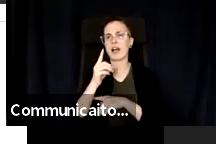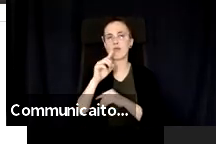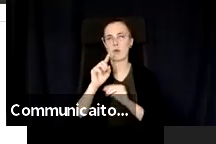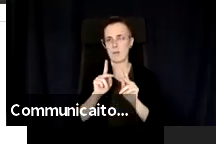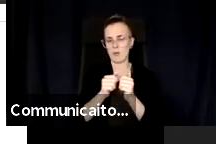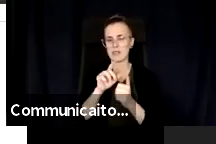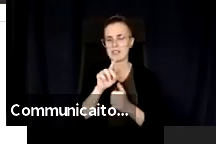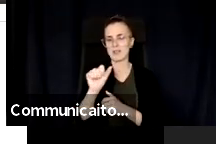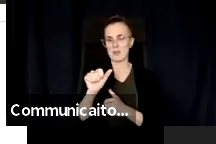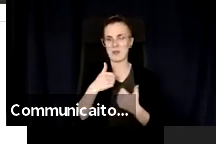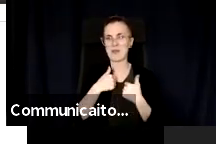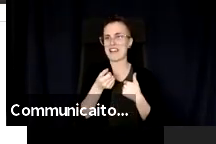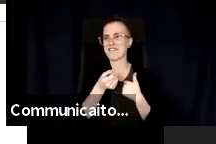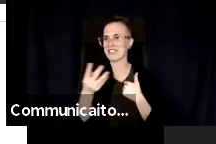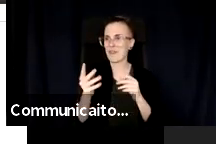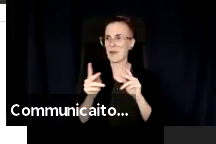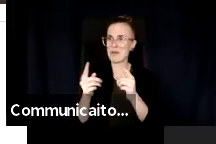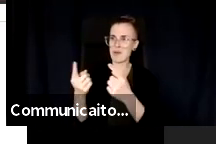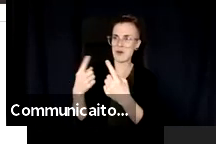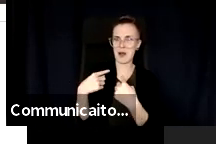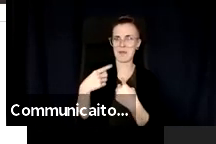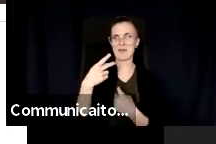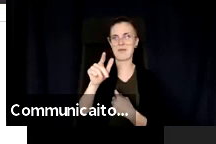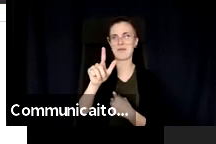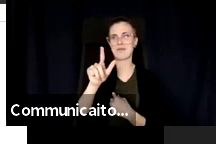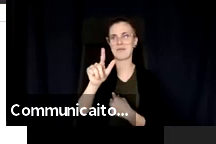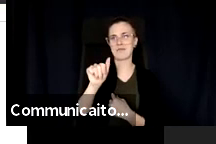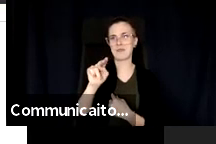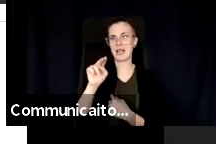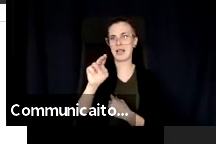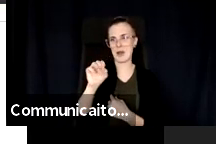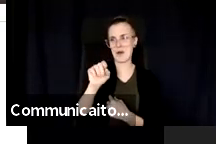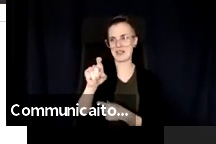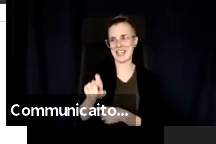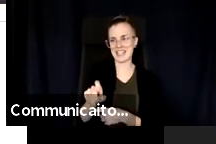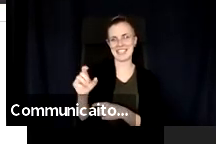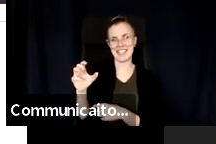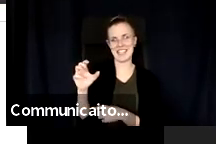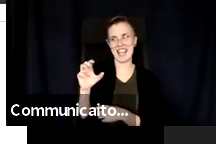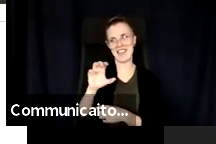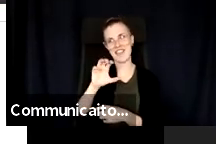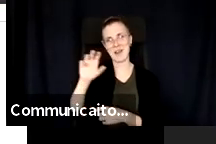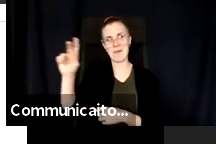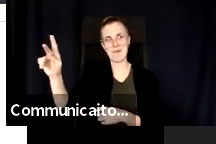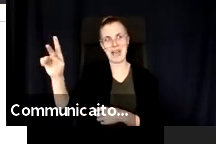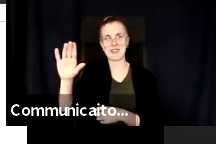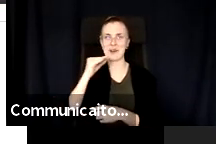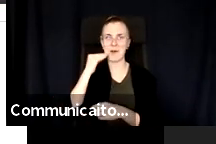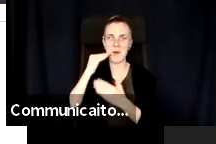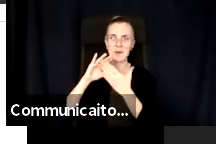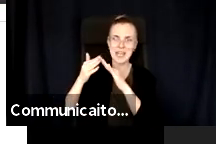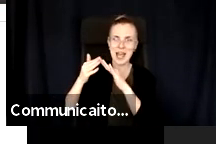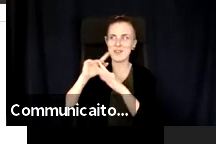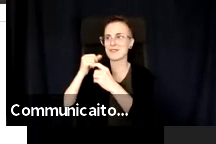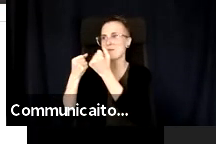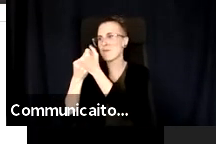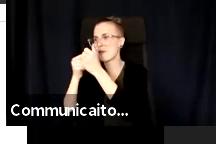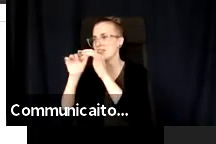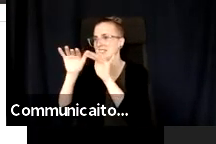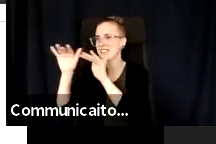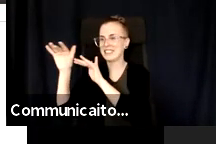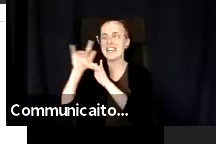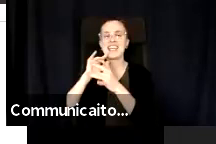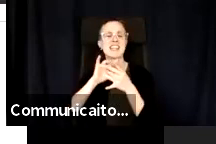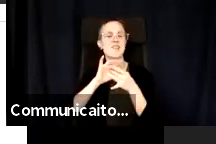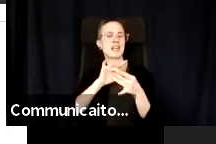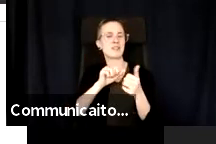Plano, Texas, woohoo, and they come back to their hometown and support. And again, the relationship with the Texas Governor's